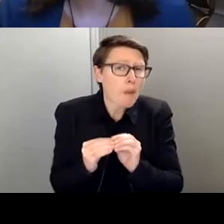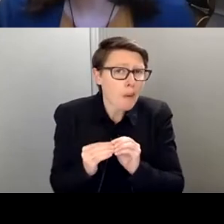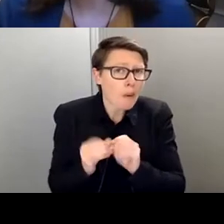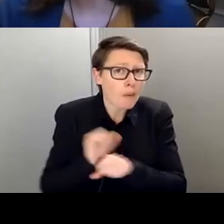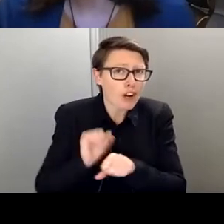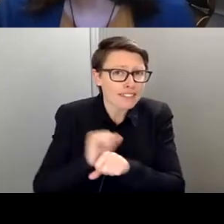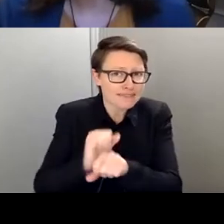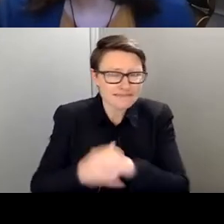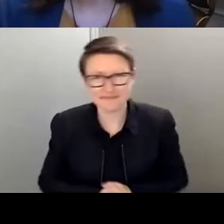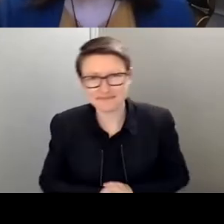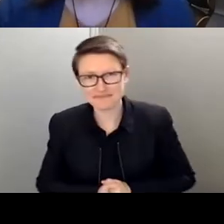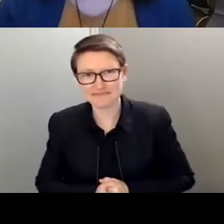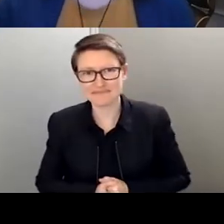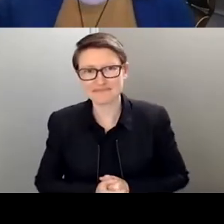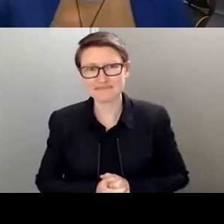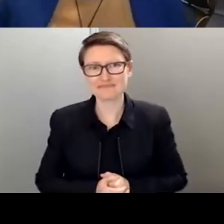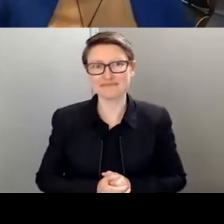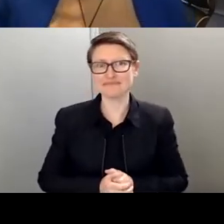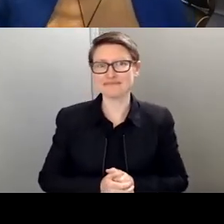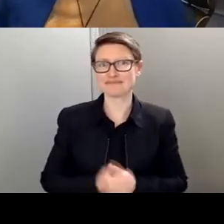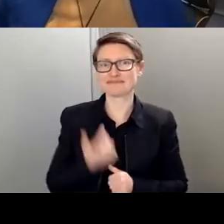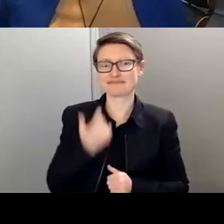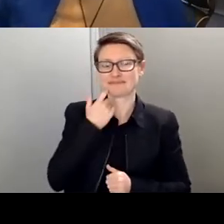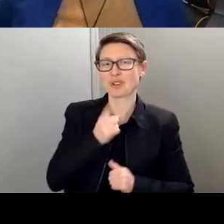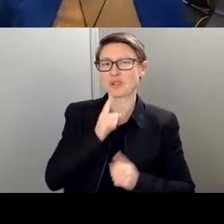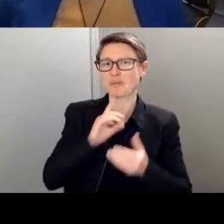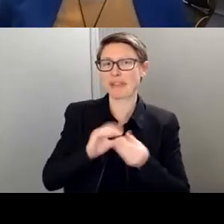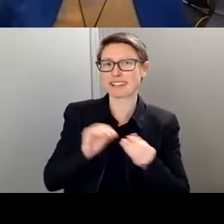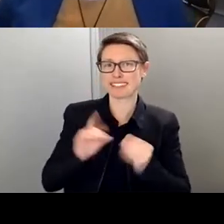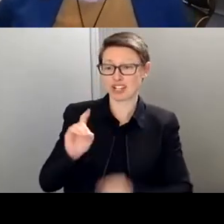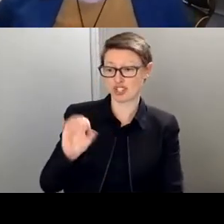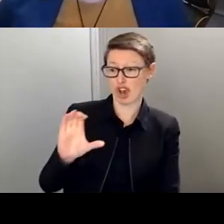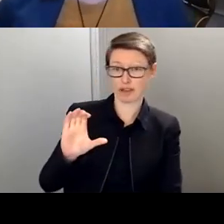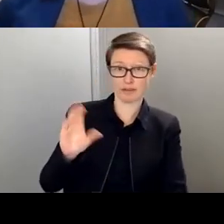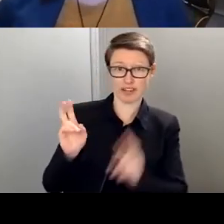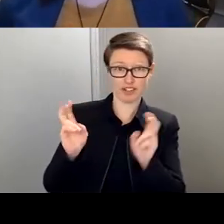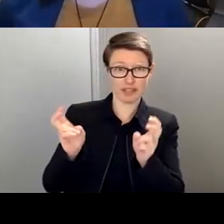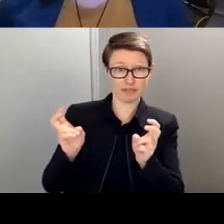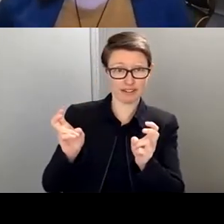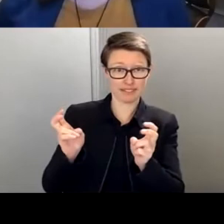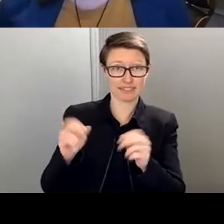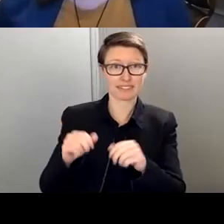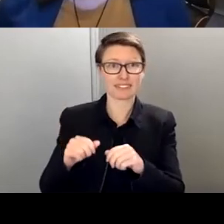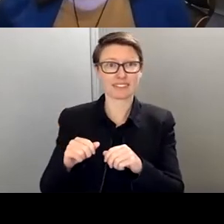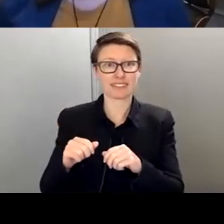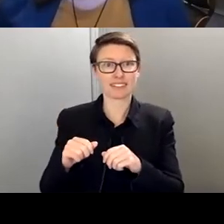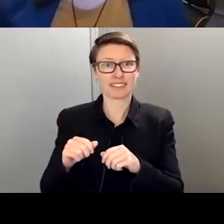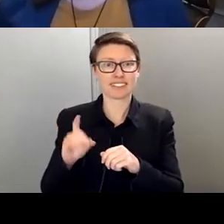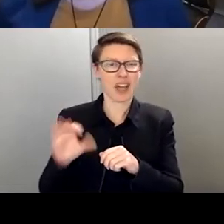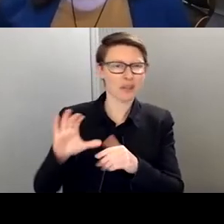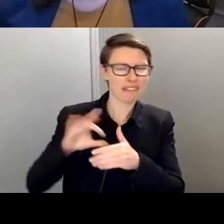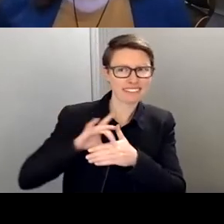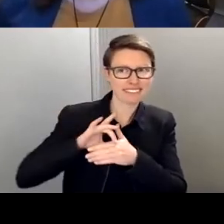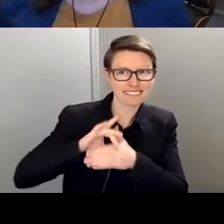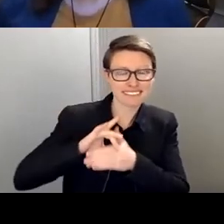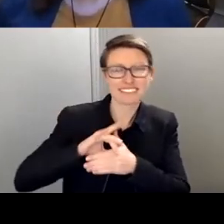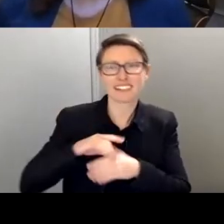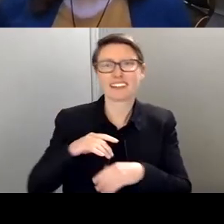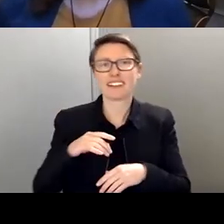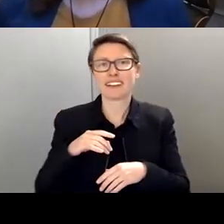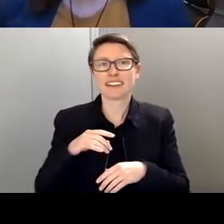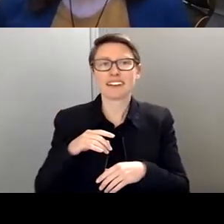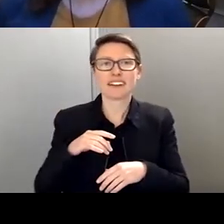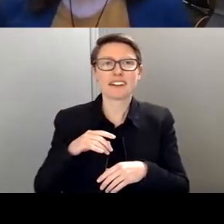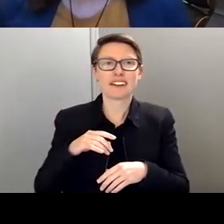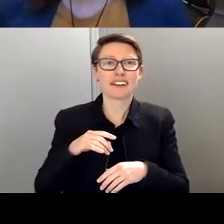We won't get into it, but you brought up documentary subjects or documentary subject matter. I would just,